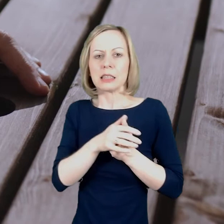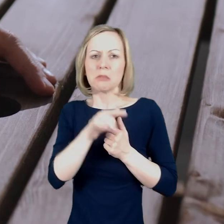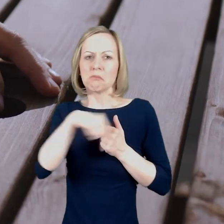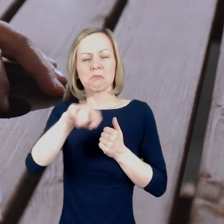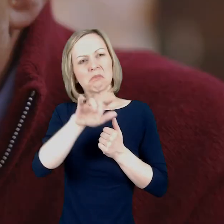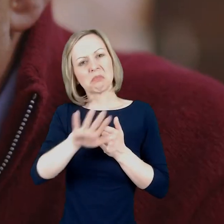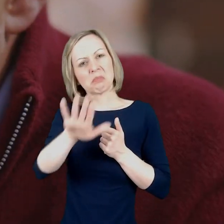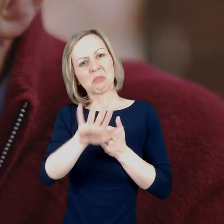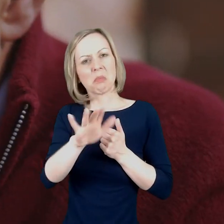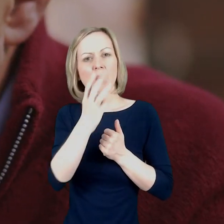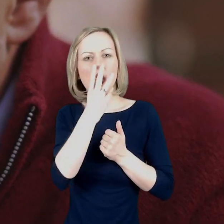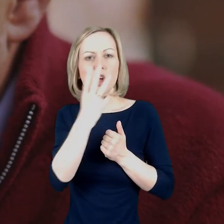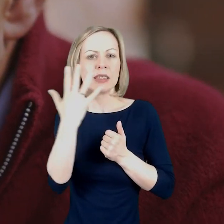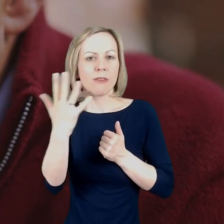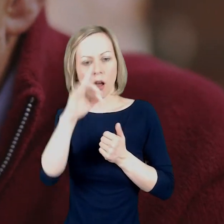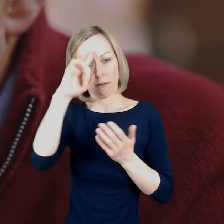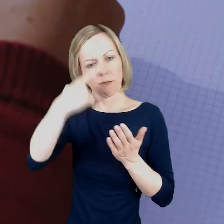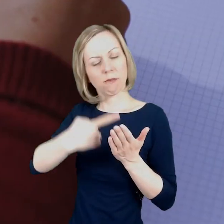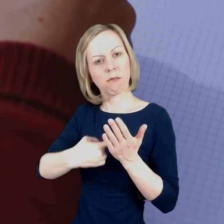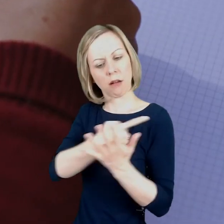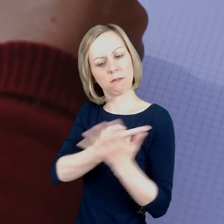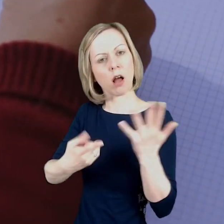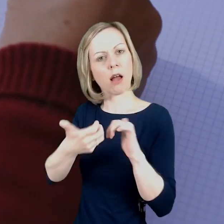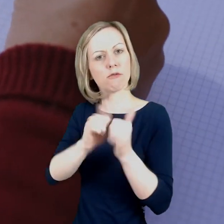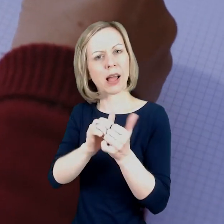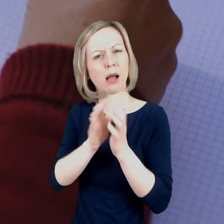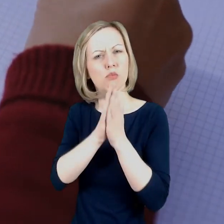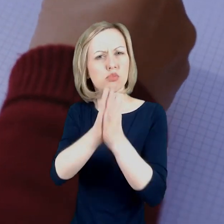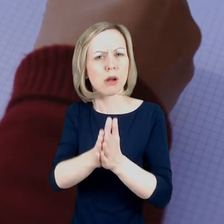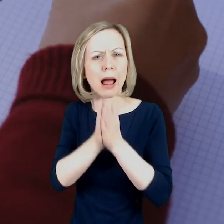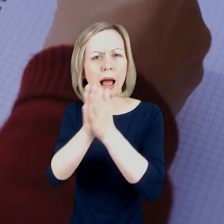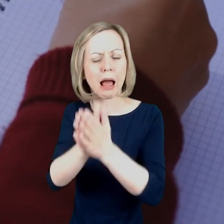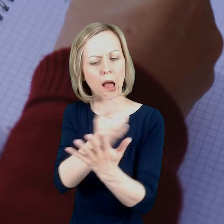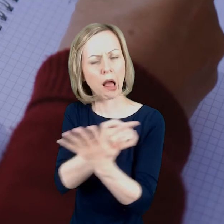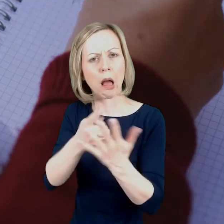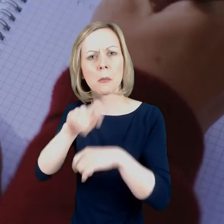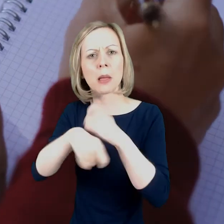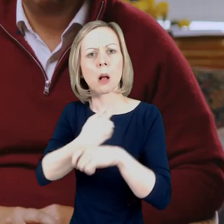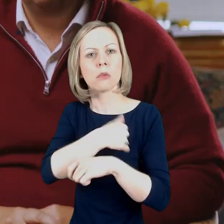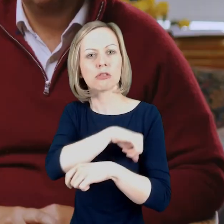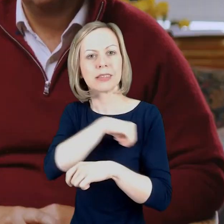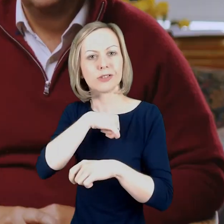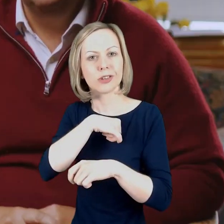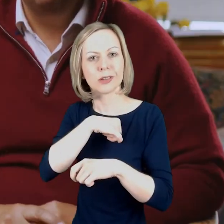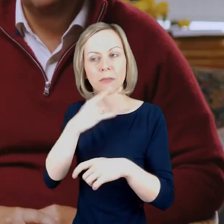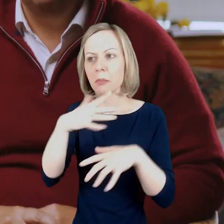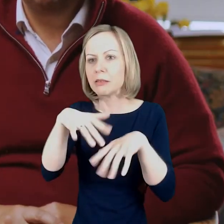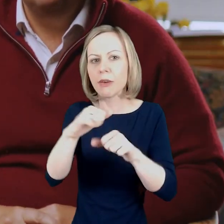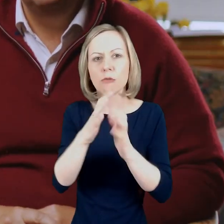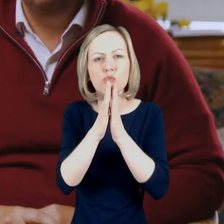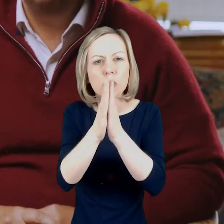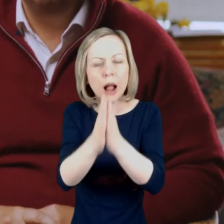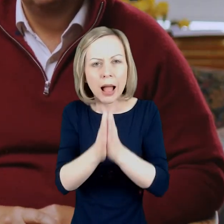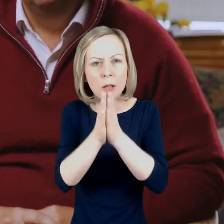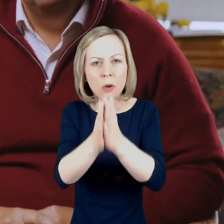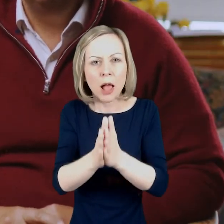decided, when he was about 35, to pray for 5 friends to become Christians. And he started